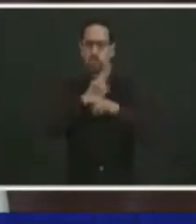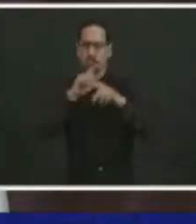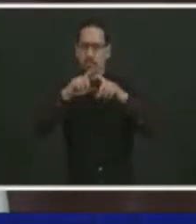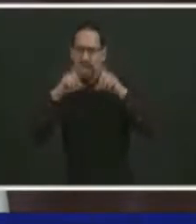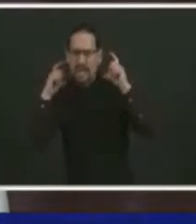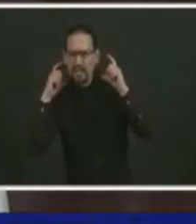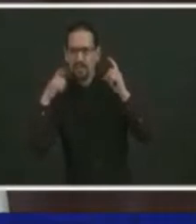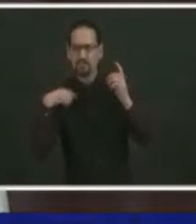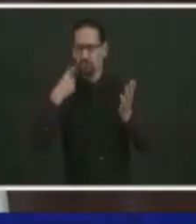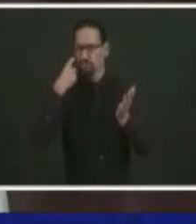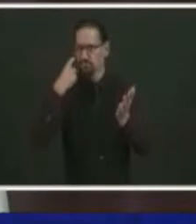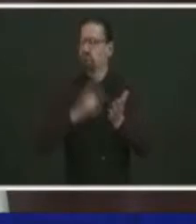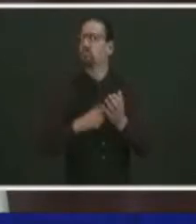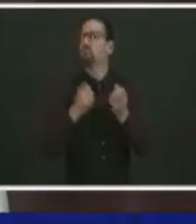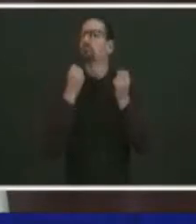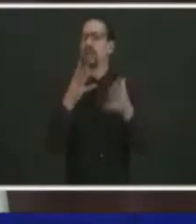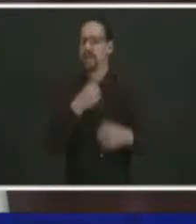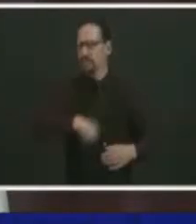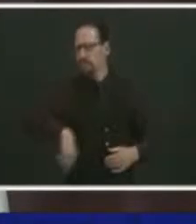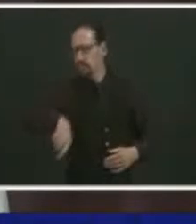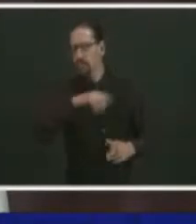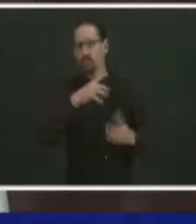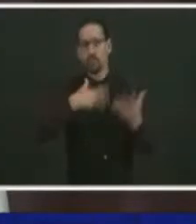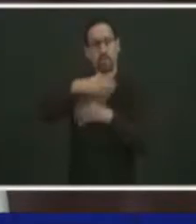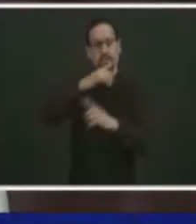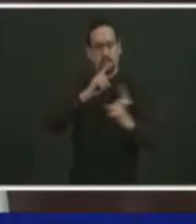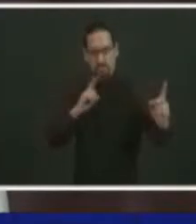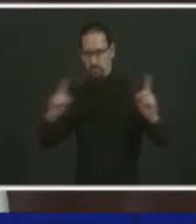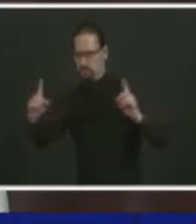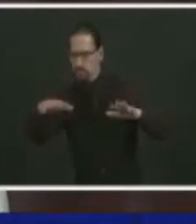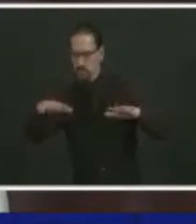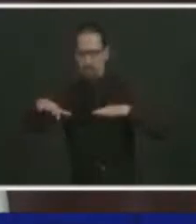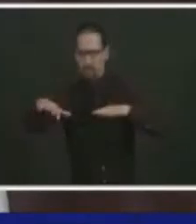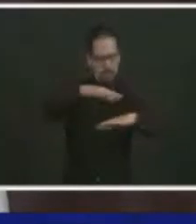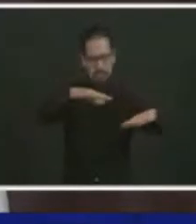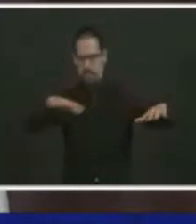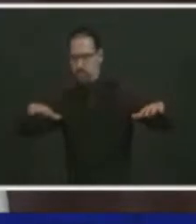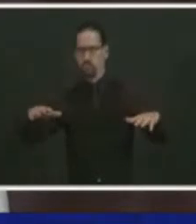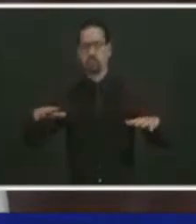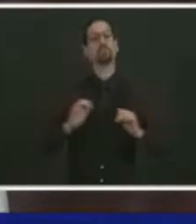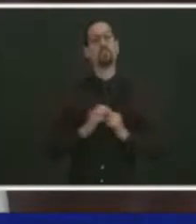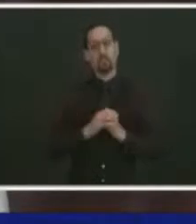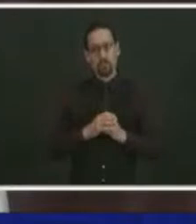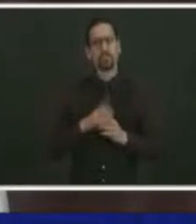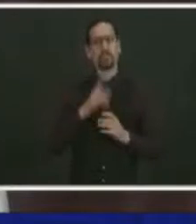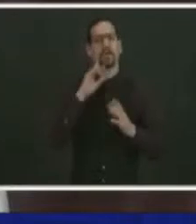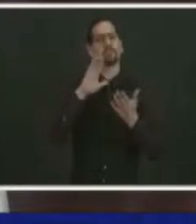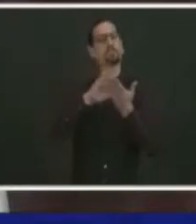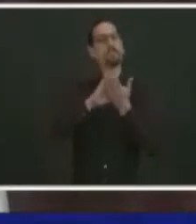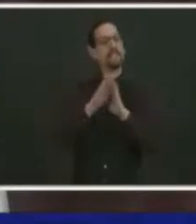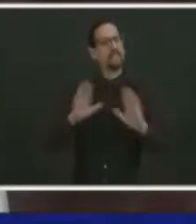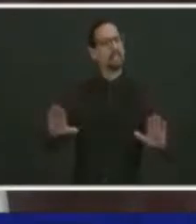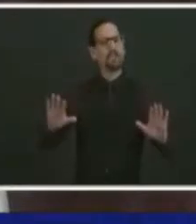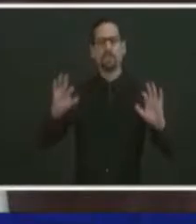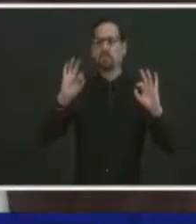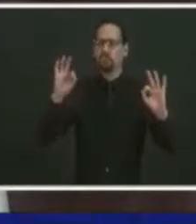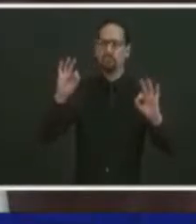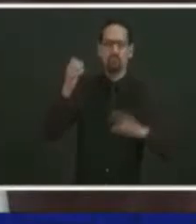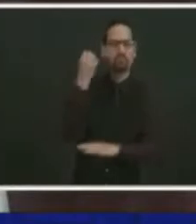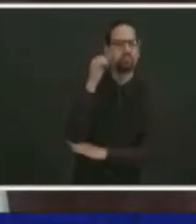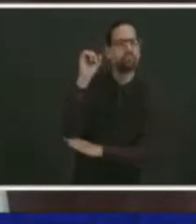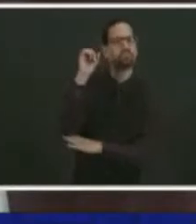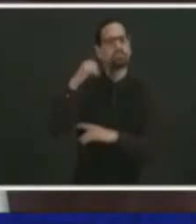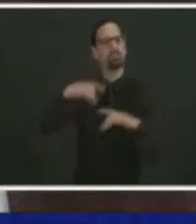were socially distanced, and very peaceful. It made me proud to be a